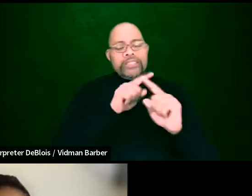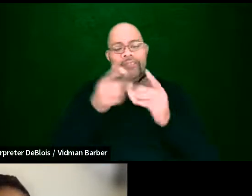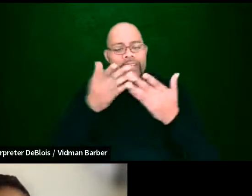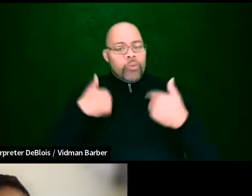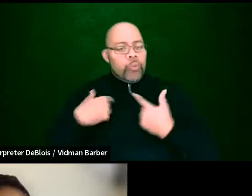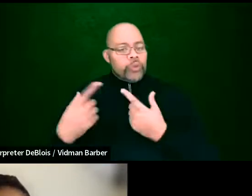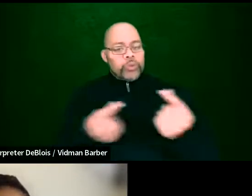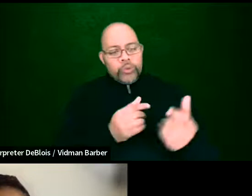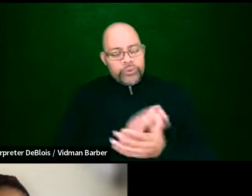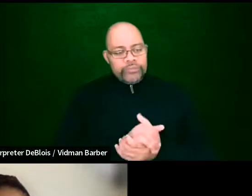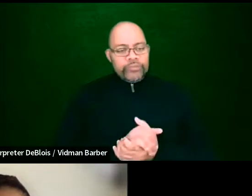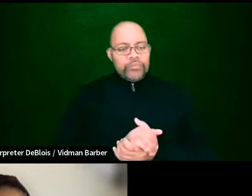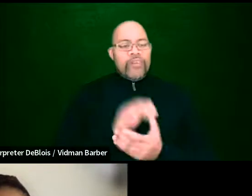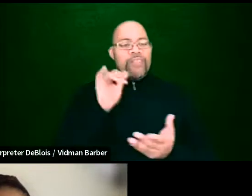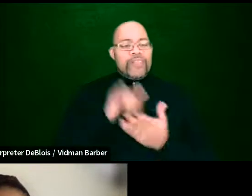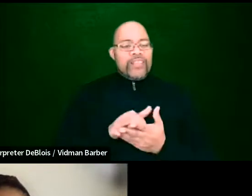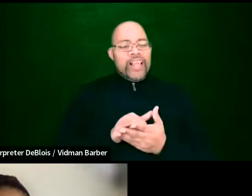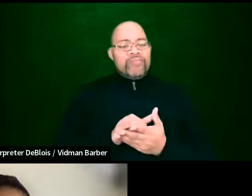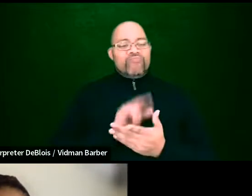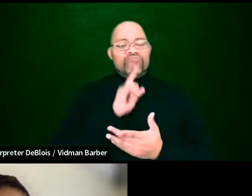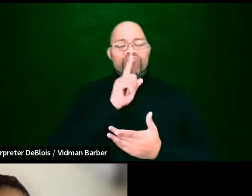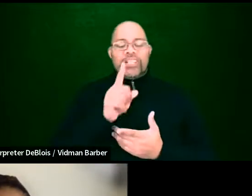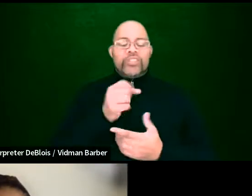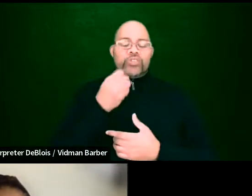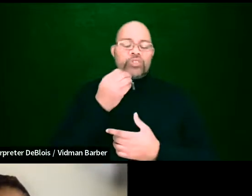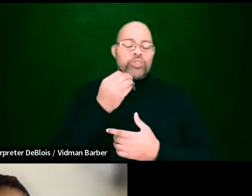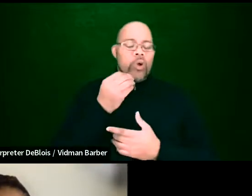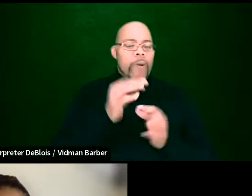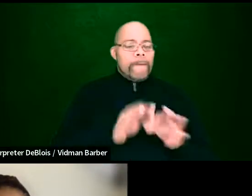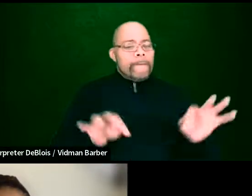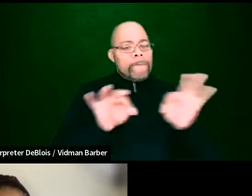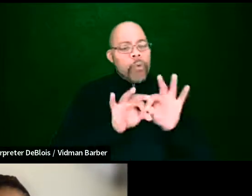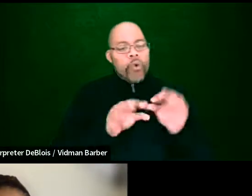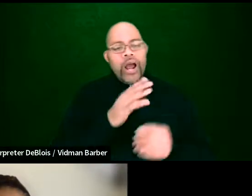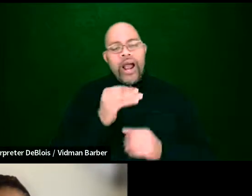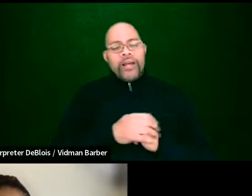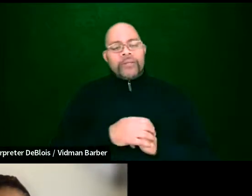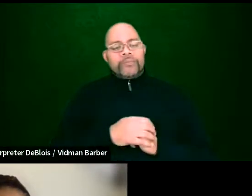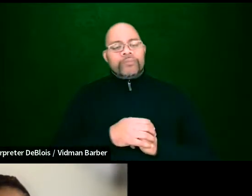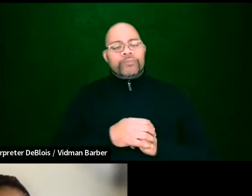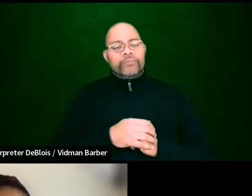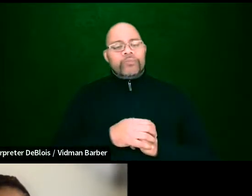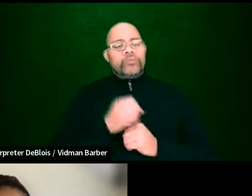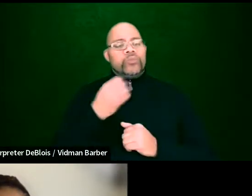doing. And so that has been so pivotal. And it's